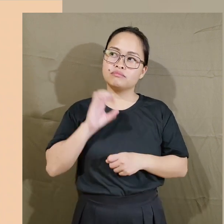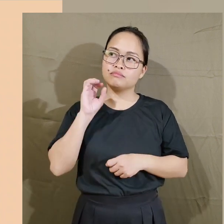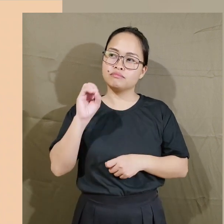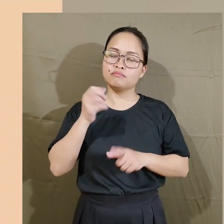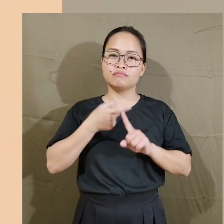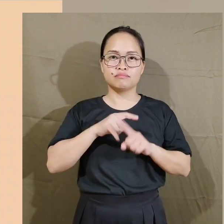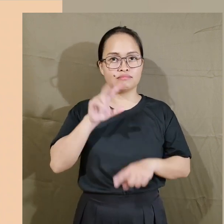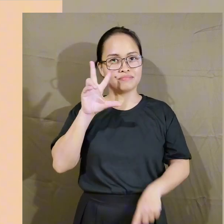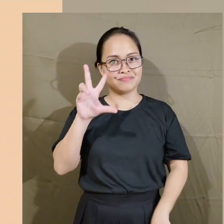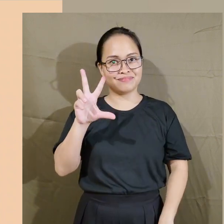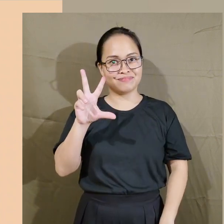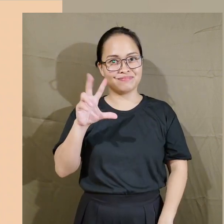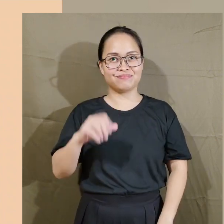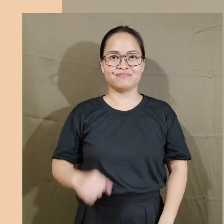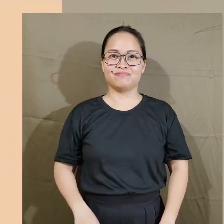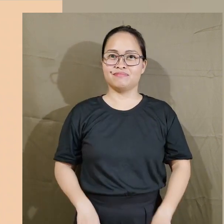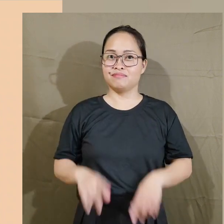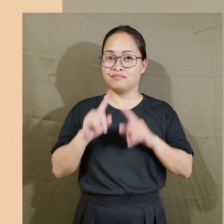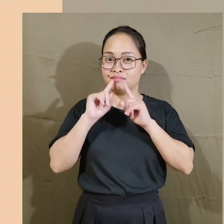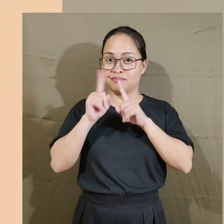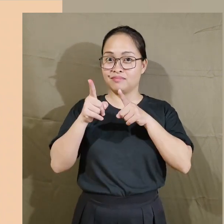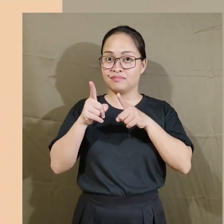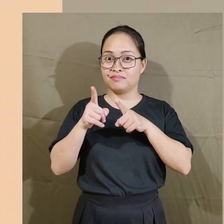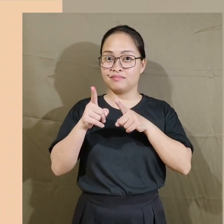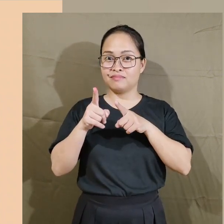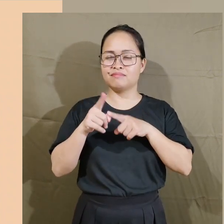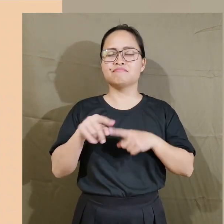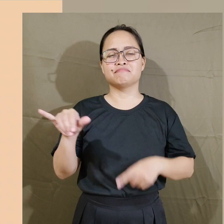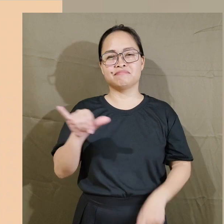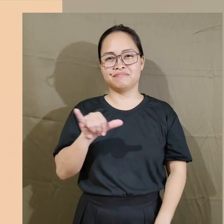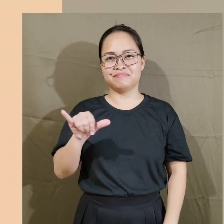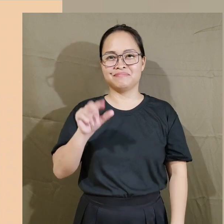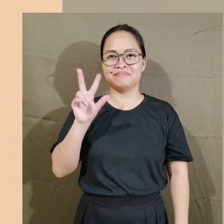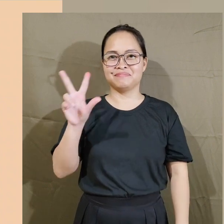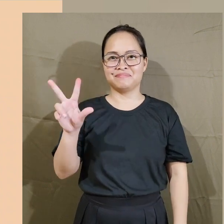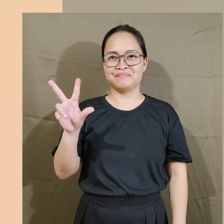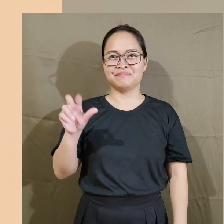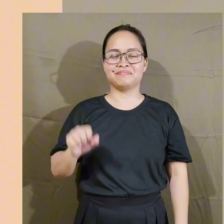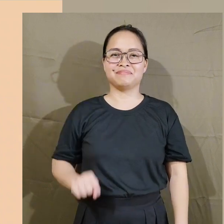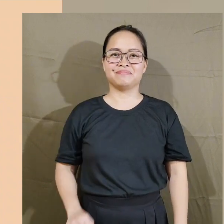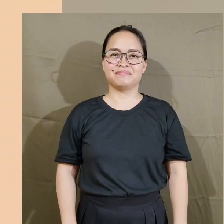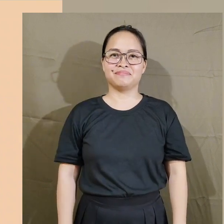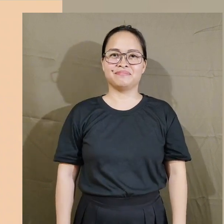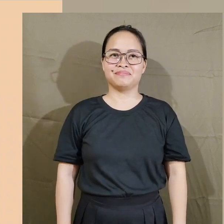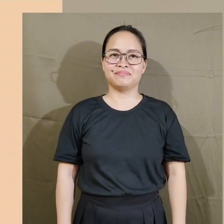away 0 from 3, the answer is still 3.